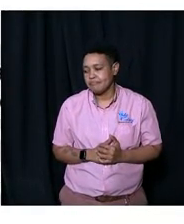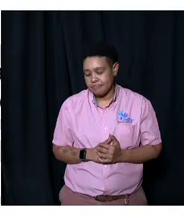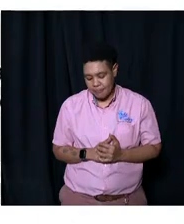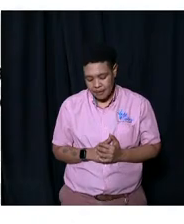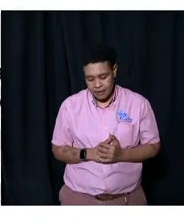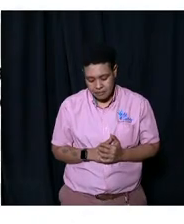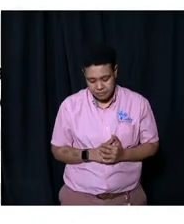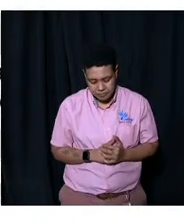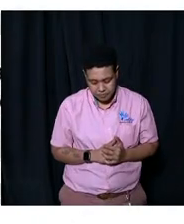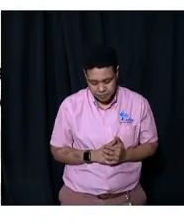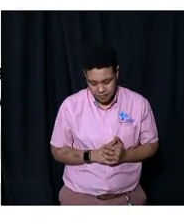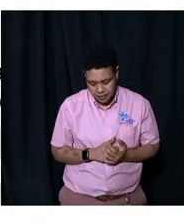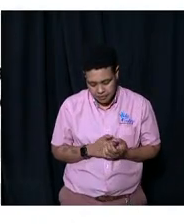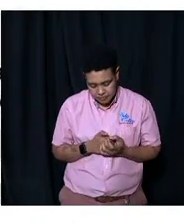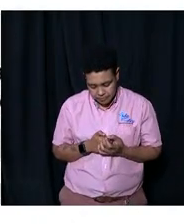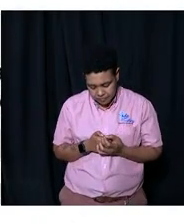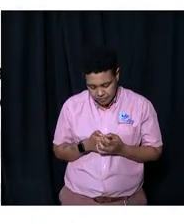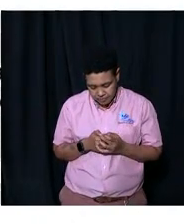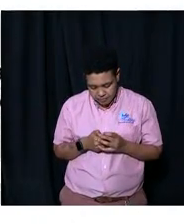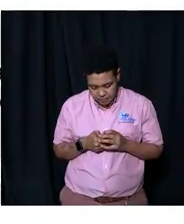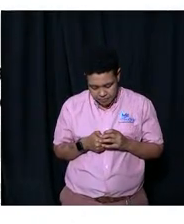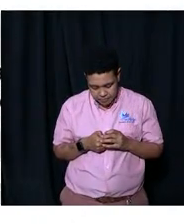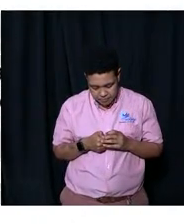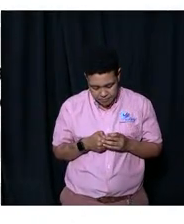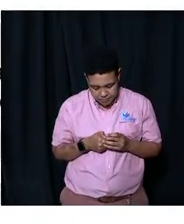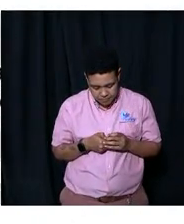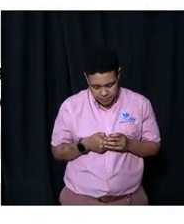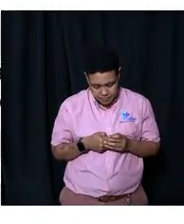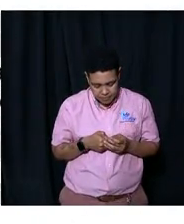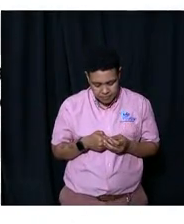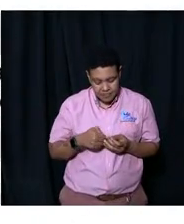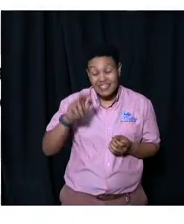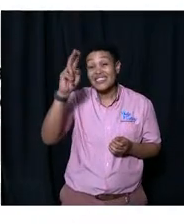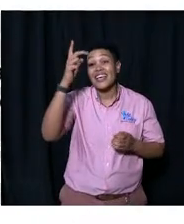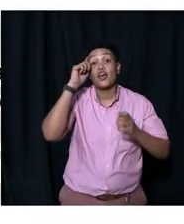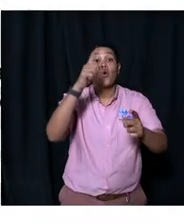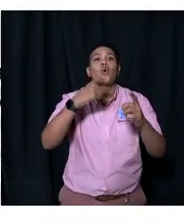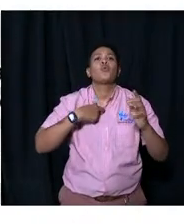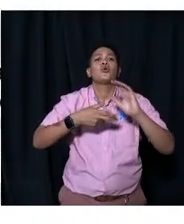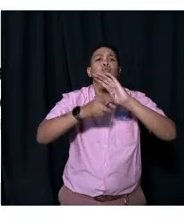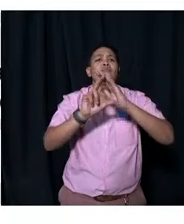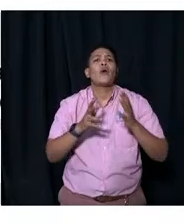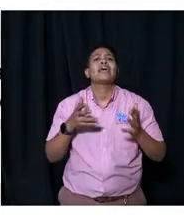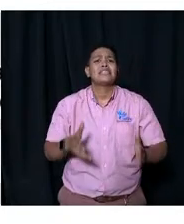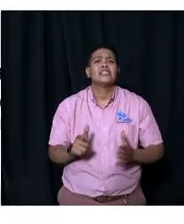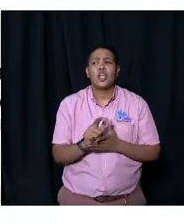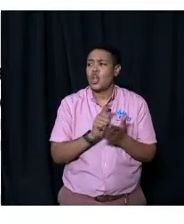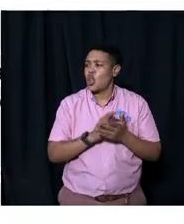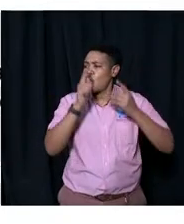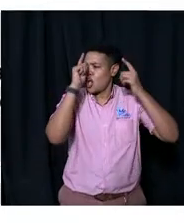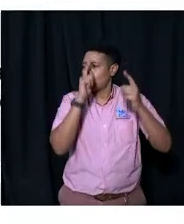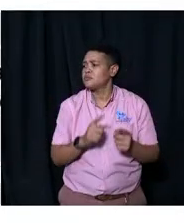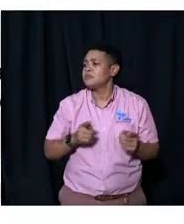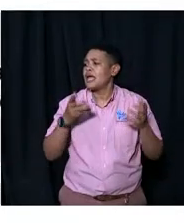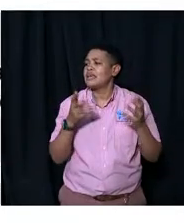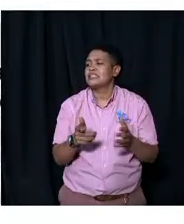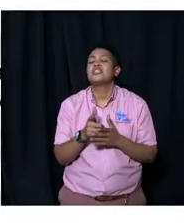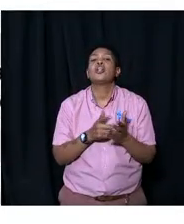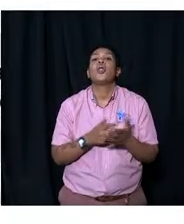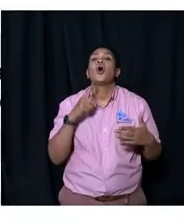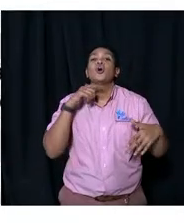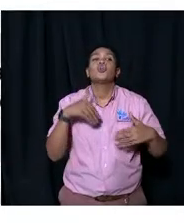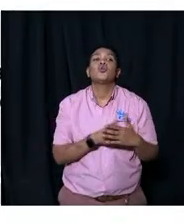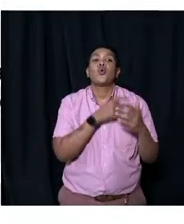For our second goal, we want to review existing laws, objectives, reviews existing laws and promulgate as necessary new or